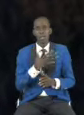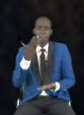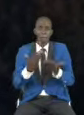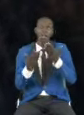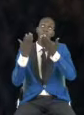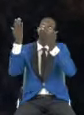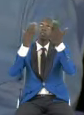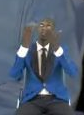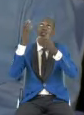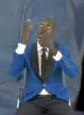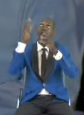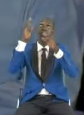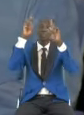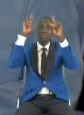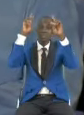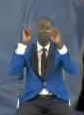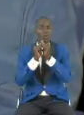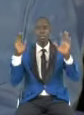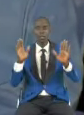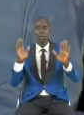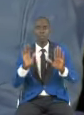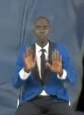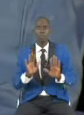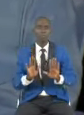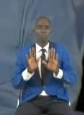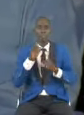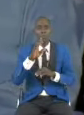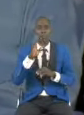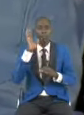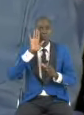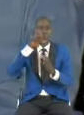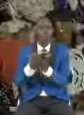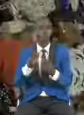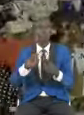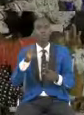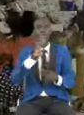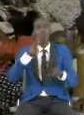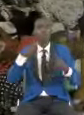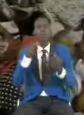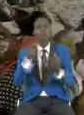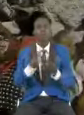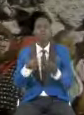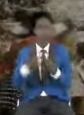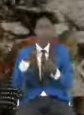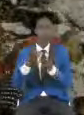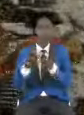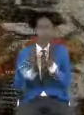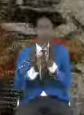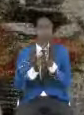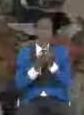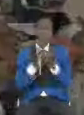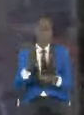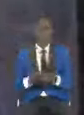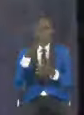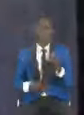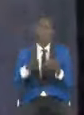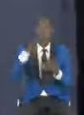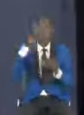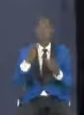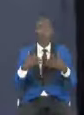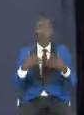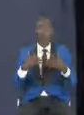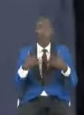without fear. You will get to where you are going to. What God has ordained for your life,